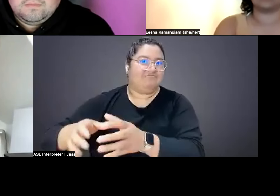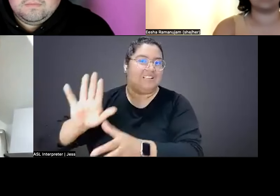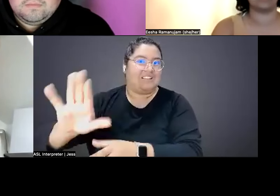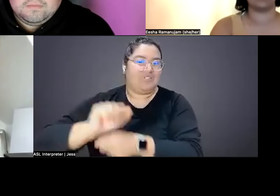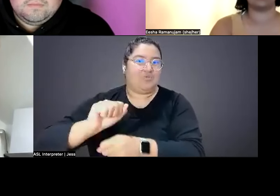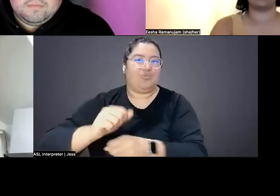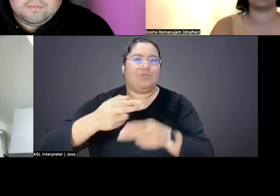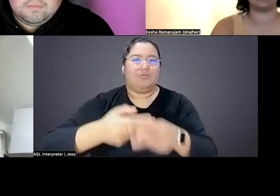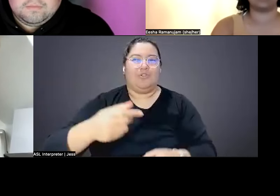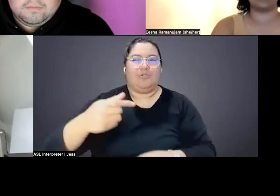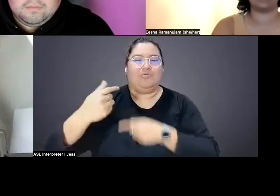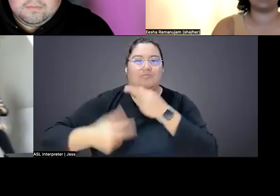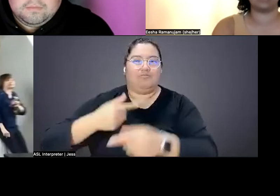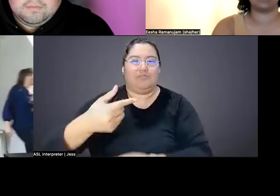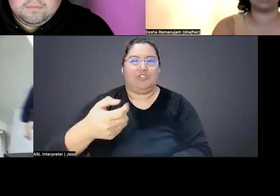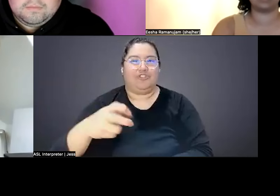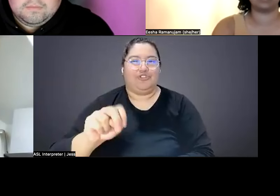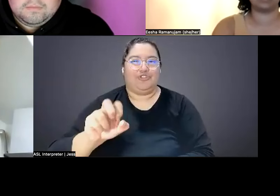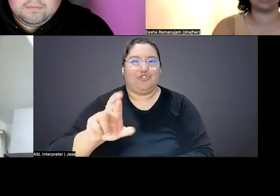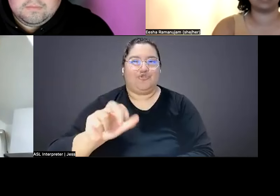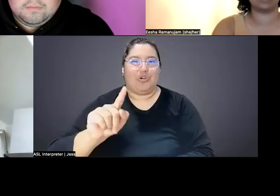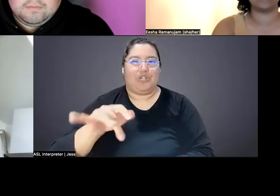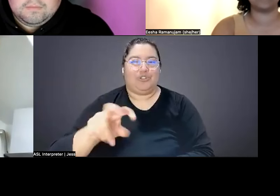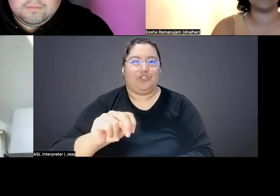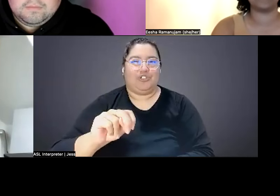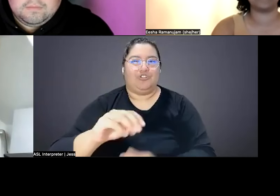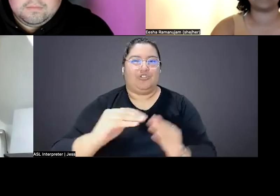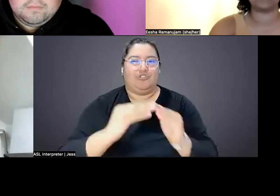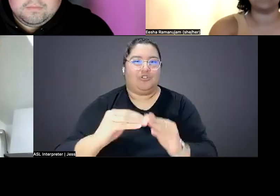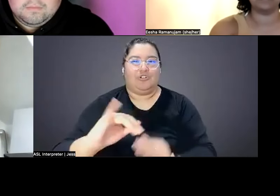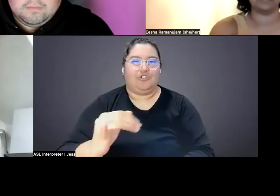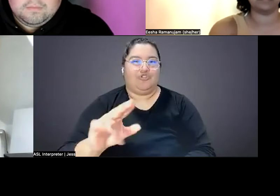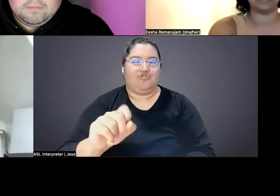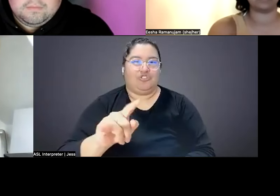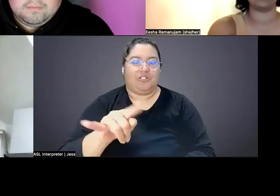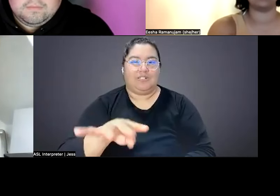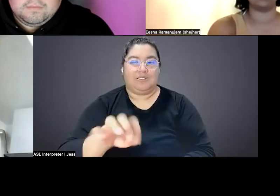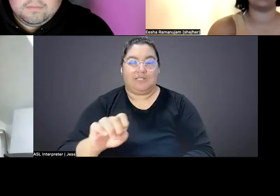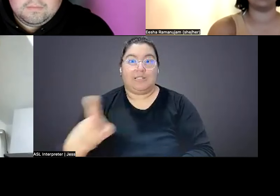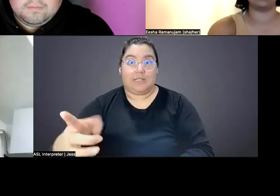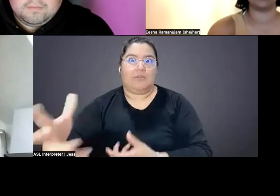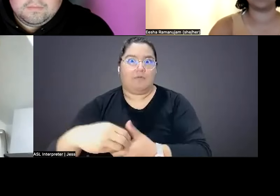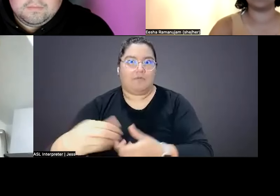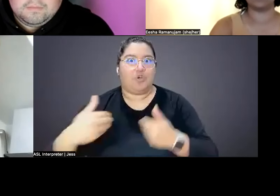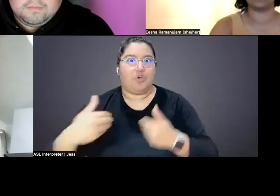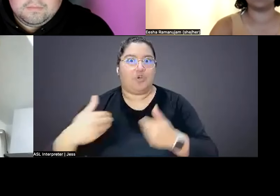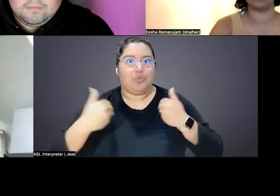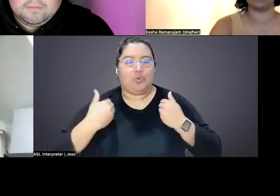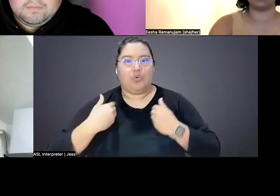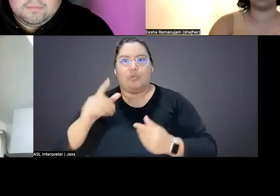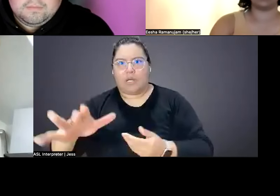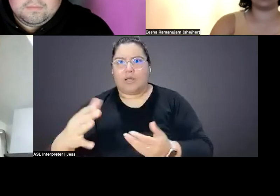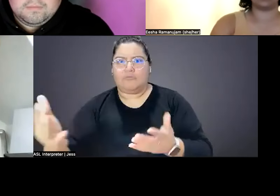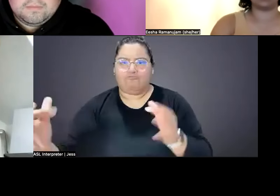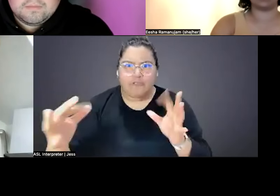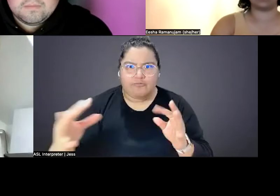Justice, who really allowed us the honor of collaborating with youth and hosting youth-only feedback sessions on the curriculum.